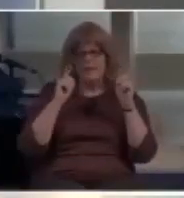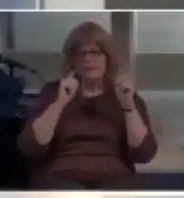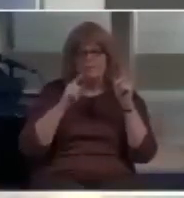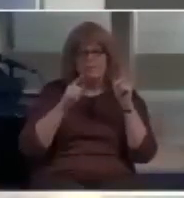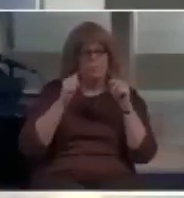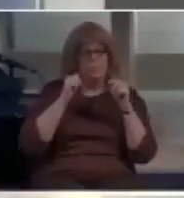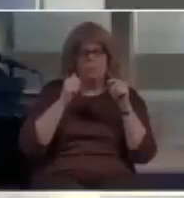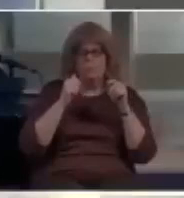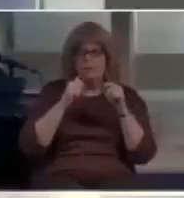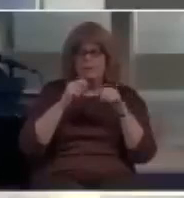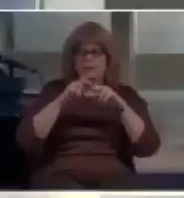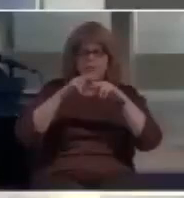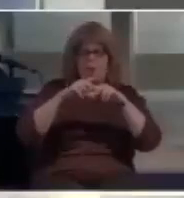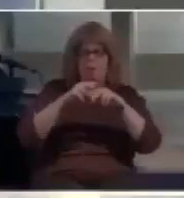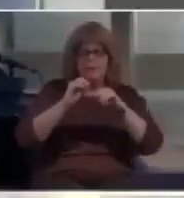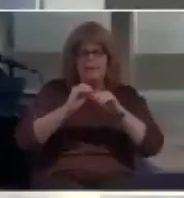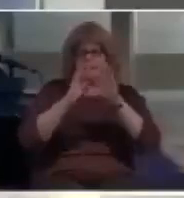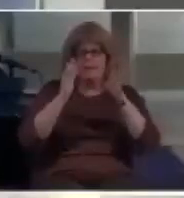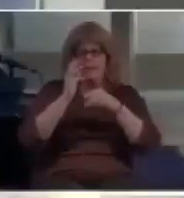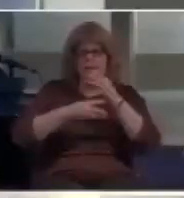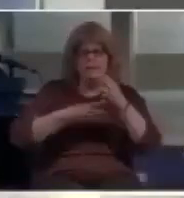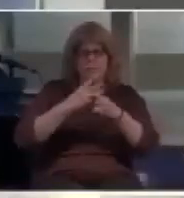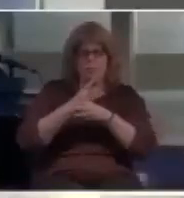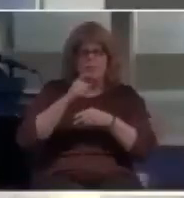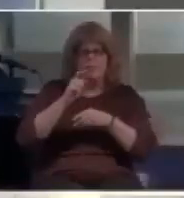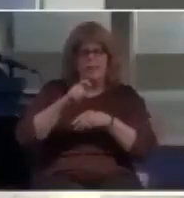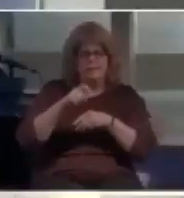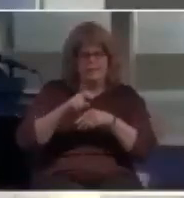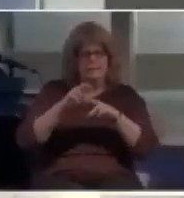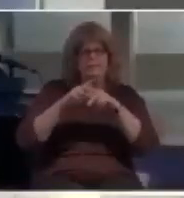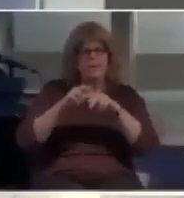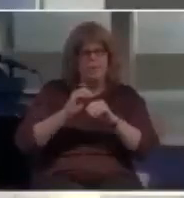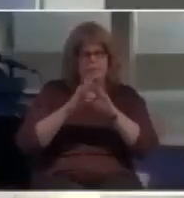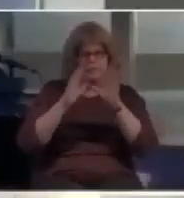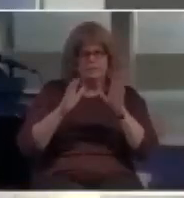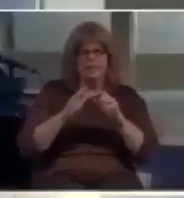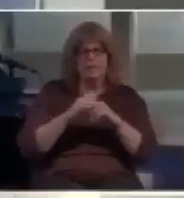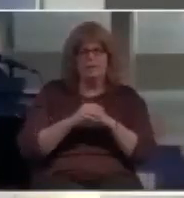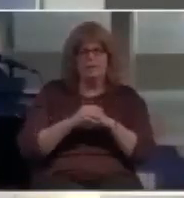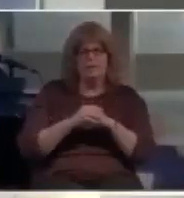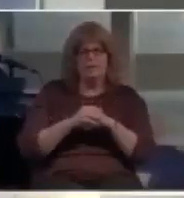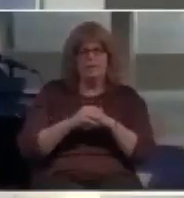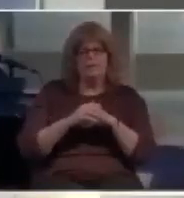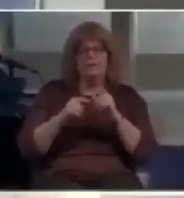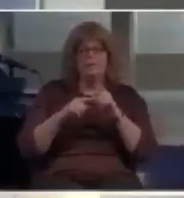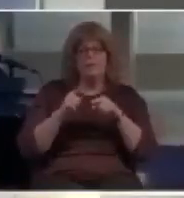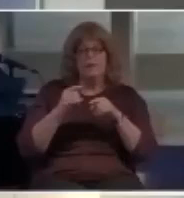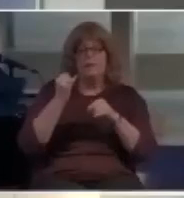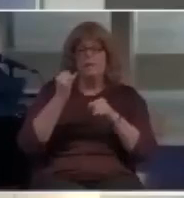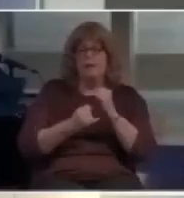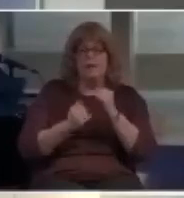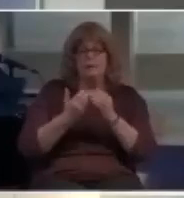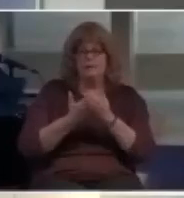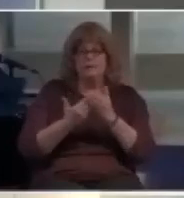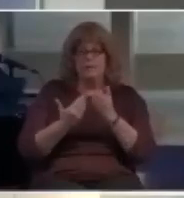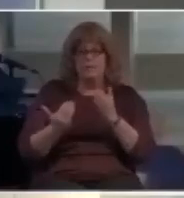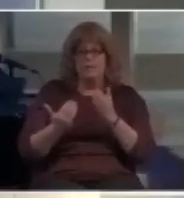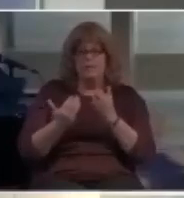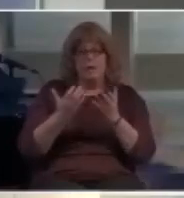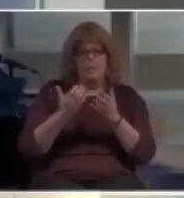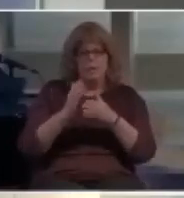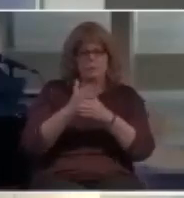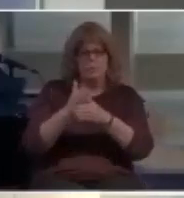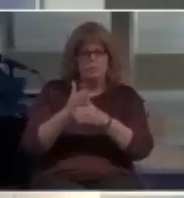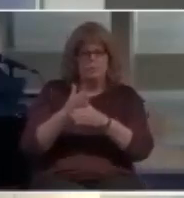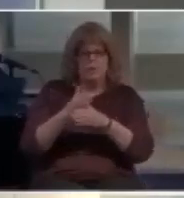not going to be salt and light in a world that needs it so desperately. But this is the last thing that I want to